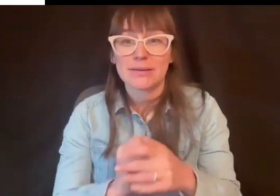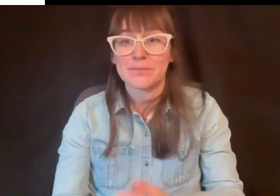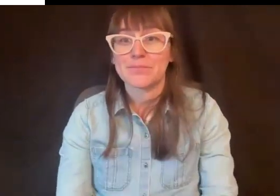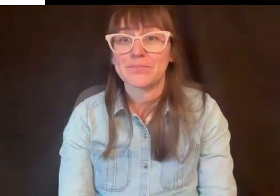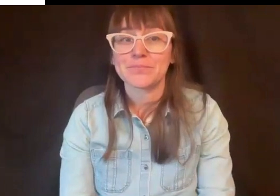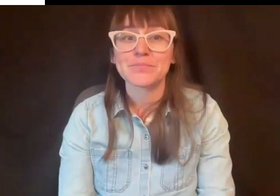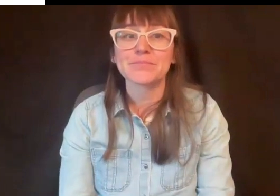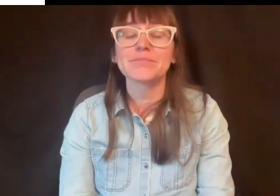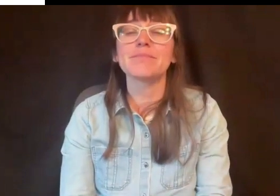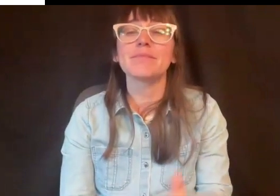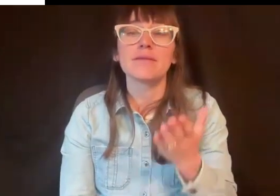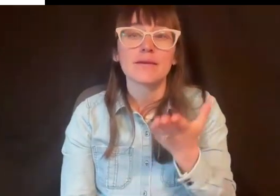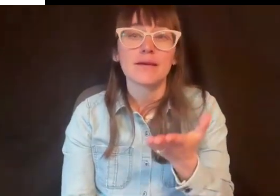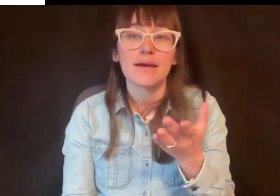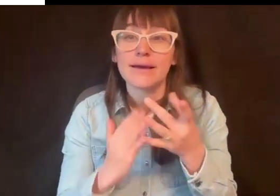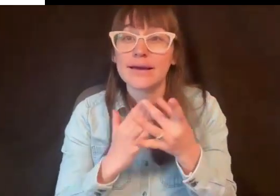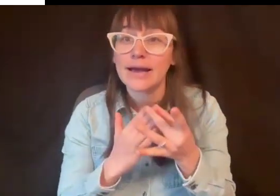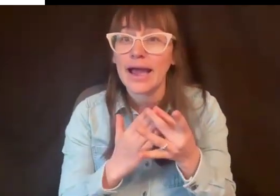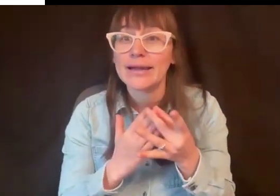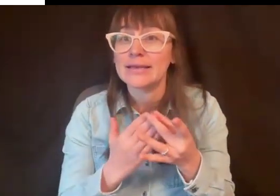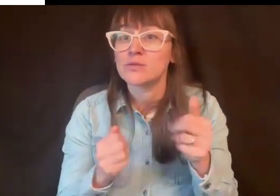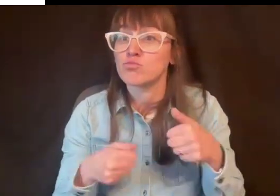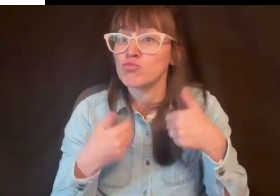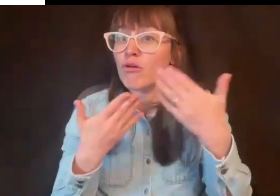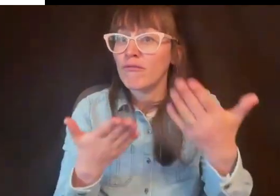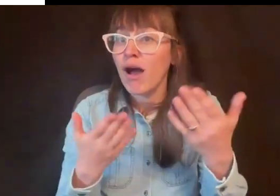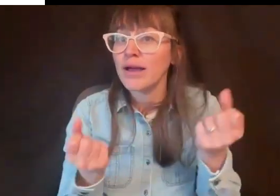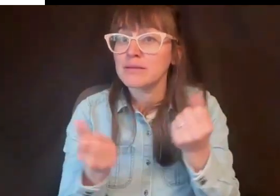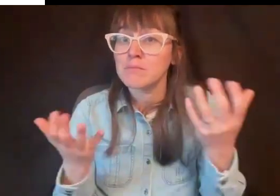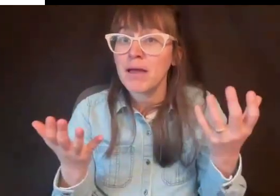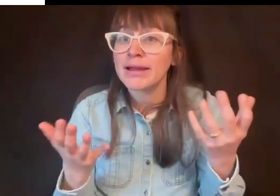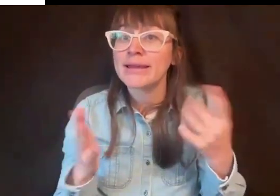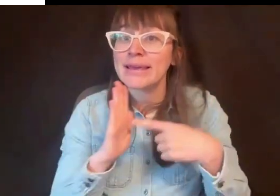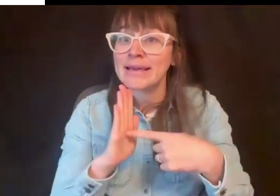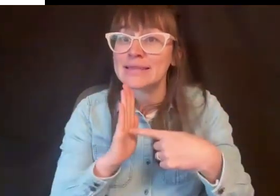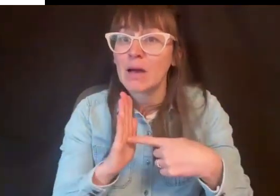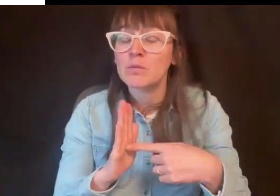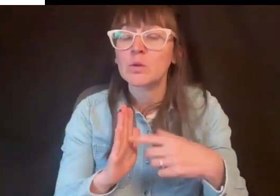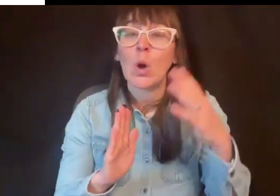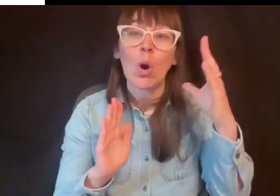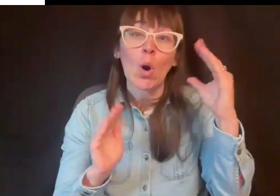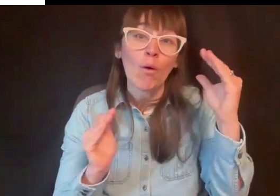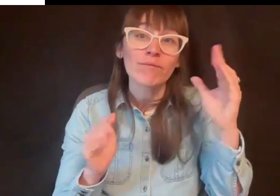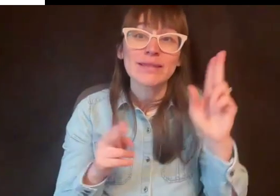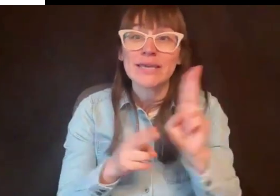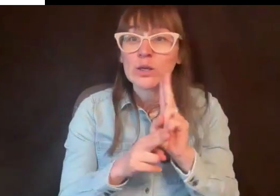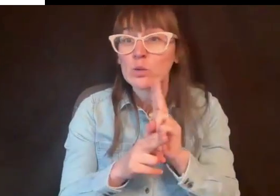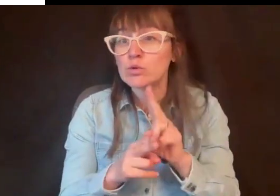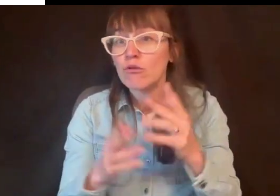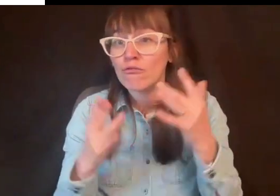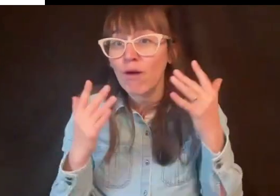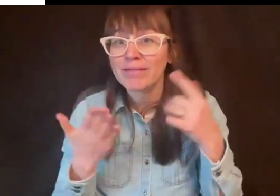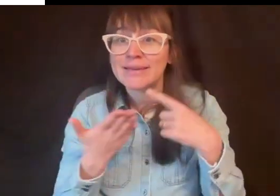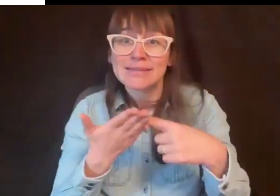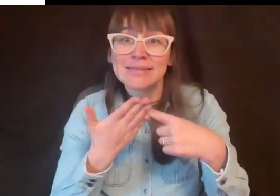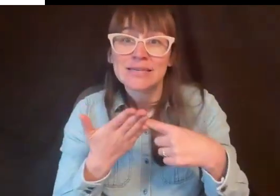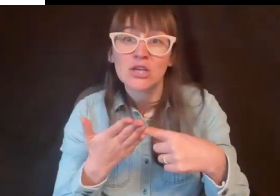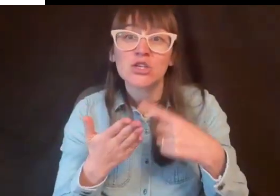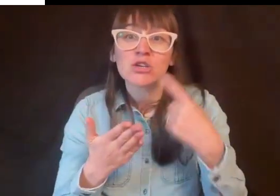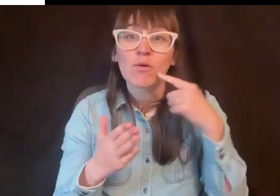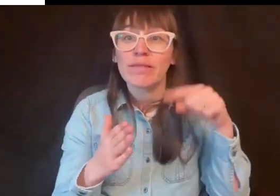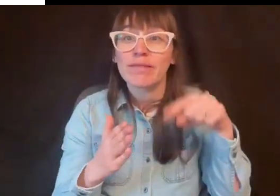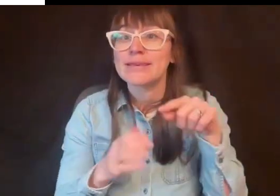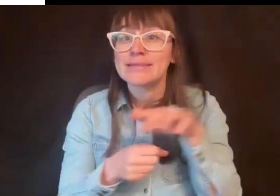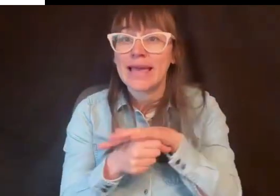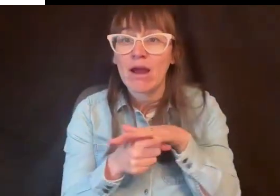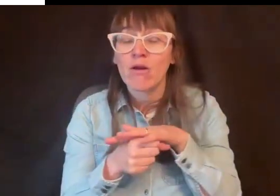This guidance provides many examples and is hopefully a relatively user-friendly discussion of this policy area. For those of you